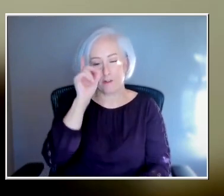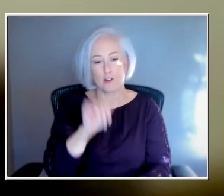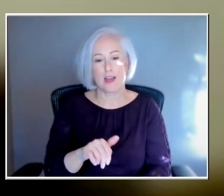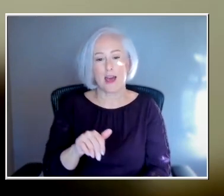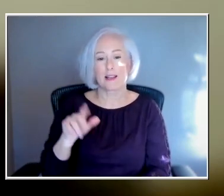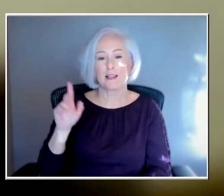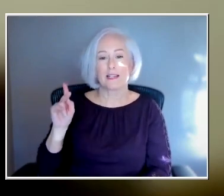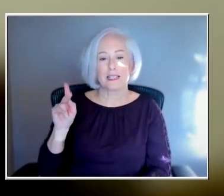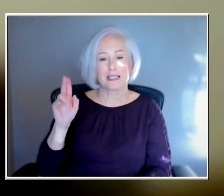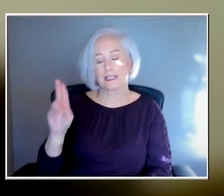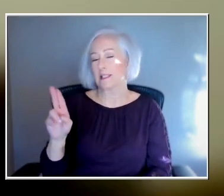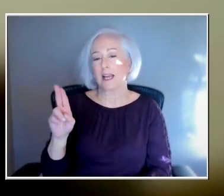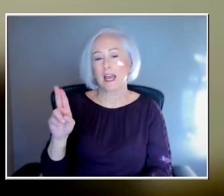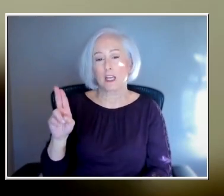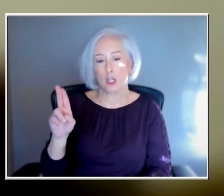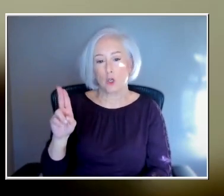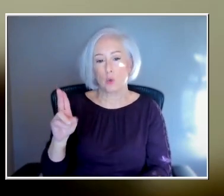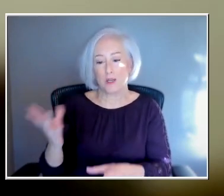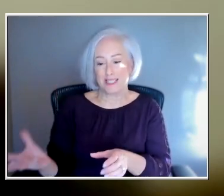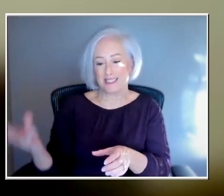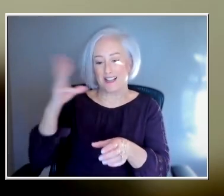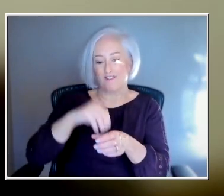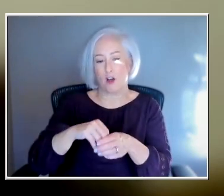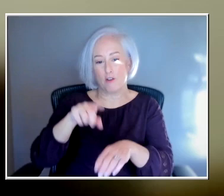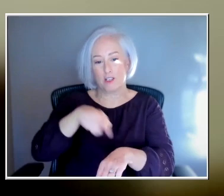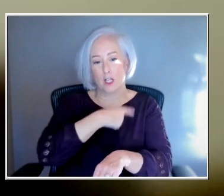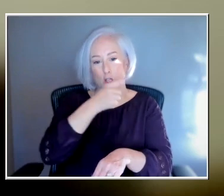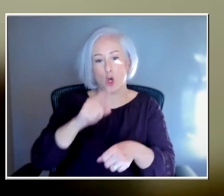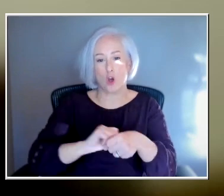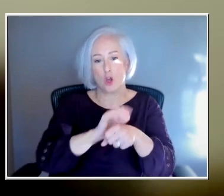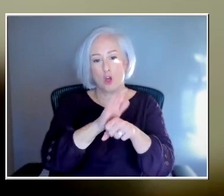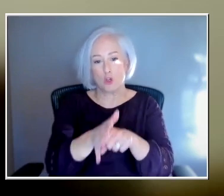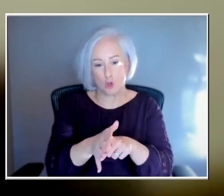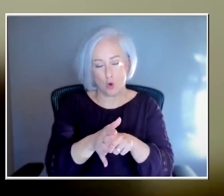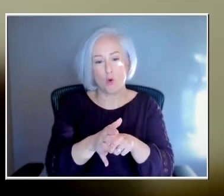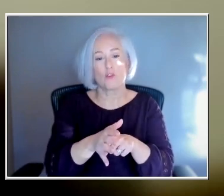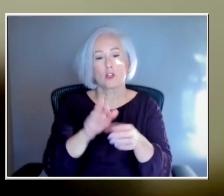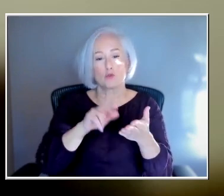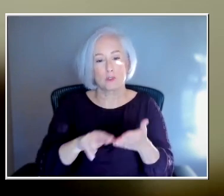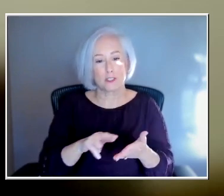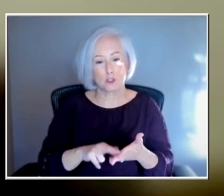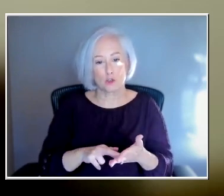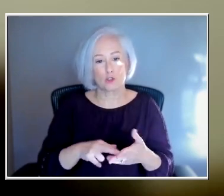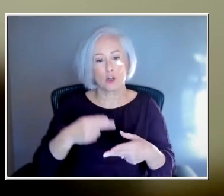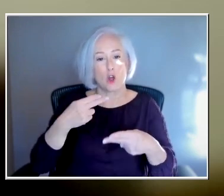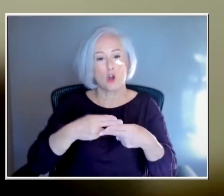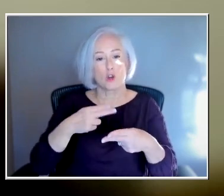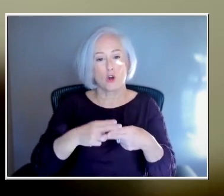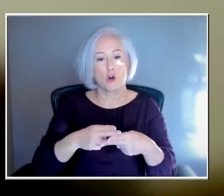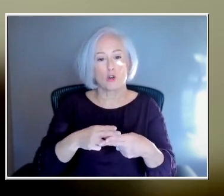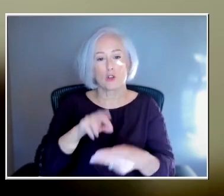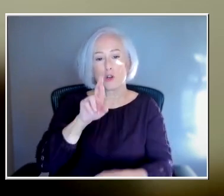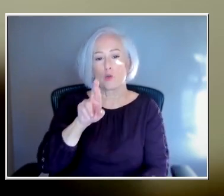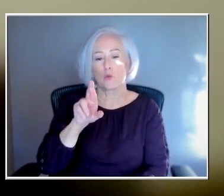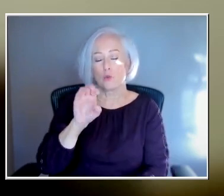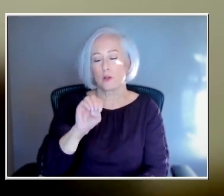there is heavy involvement in long COVID research, and it is called RECOVER, and that is in all caps,